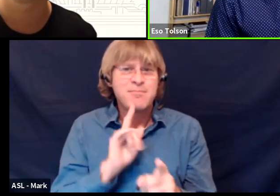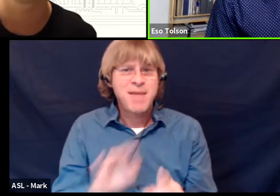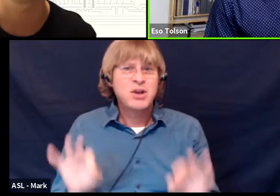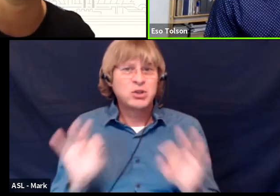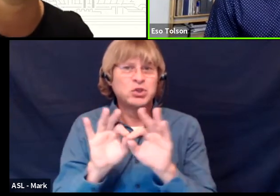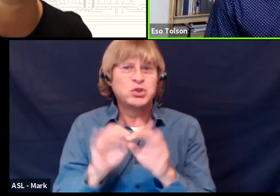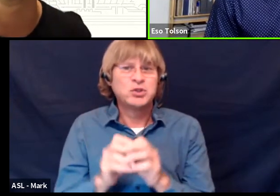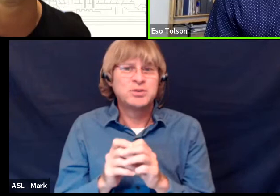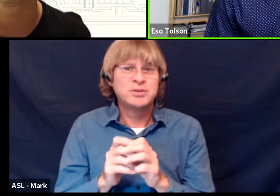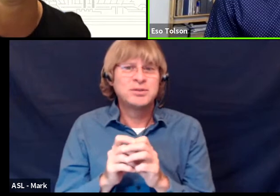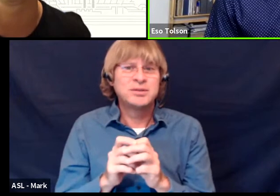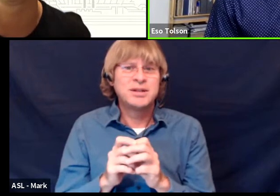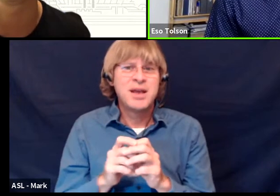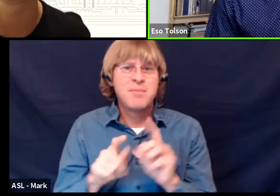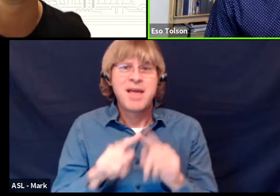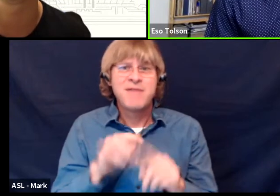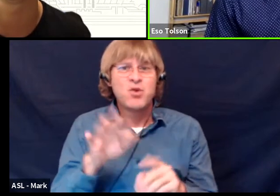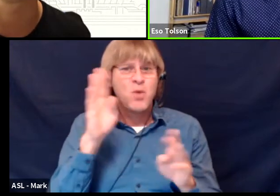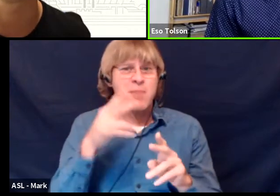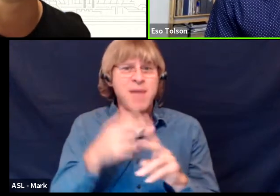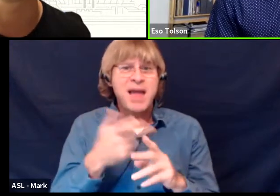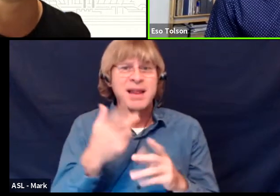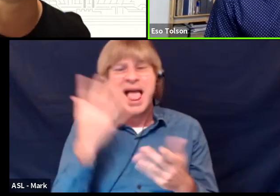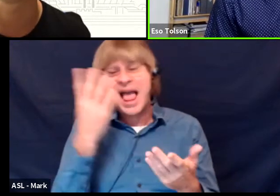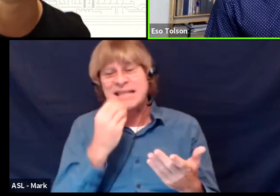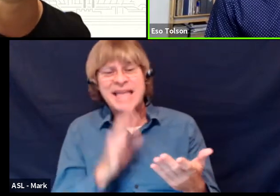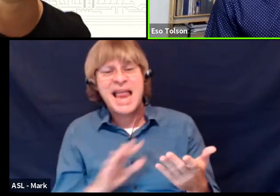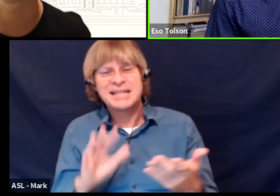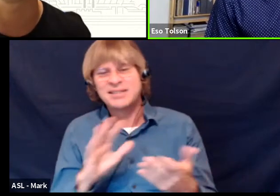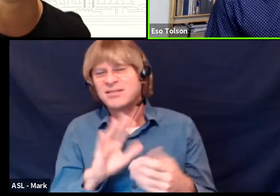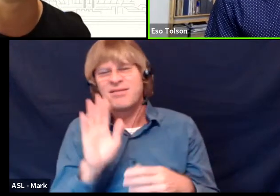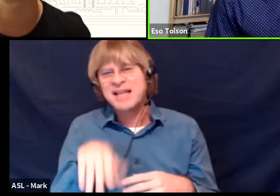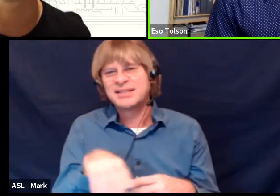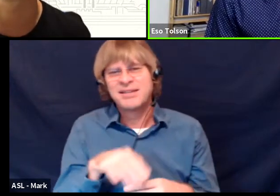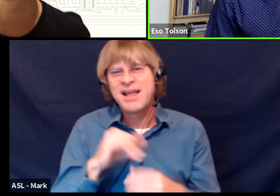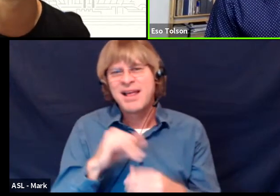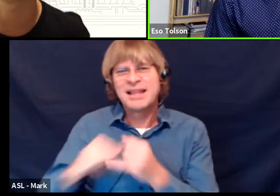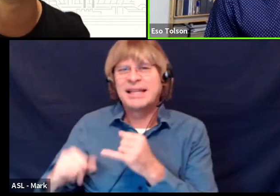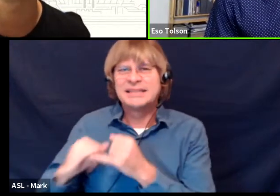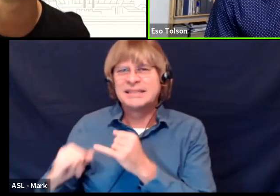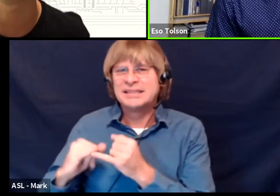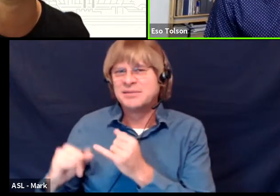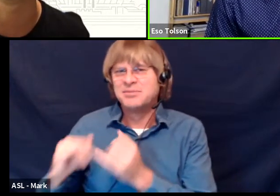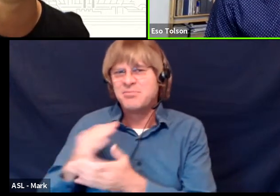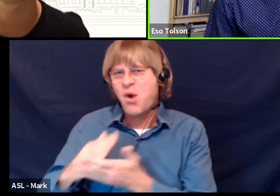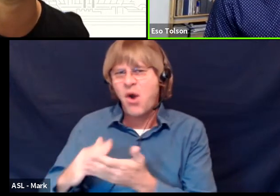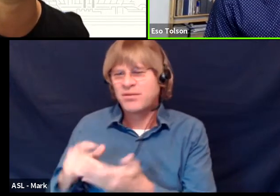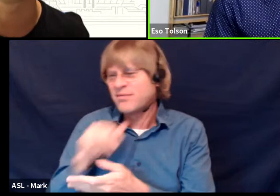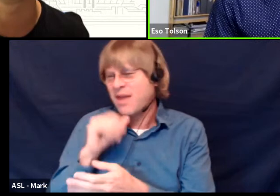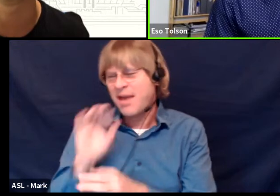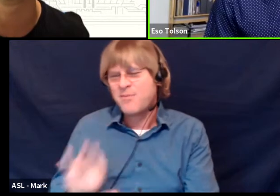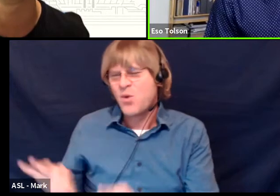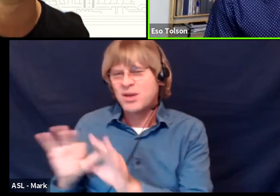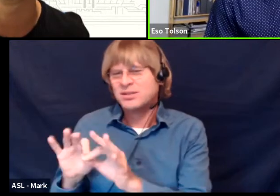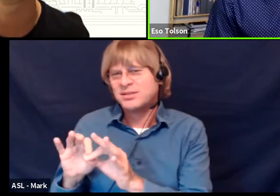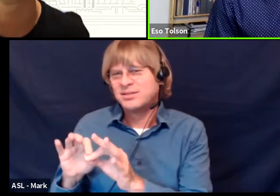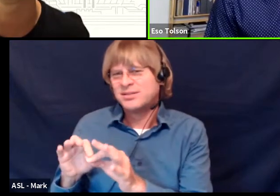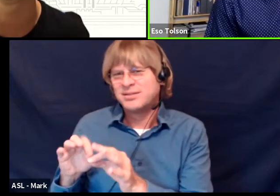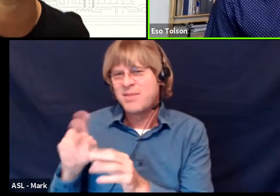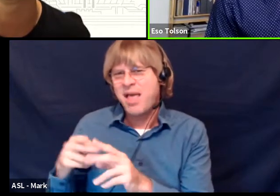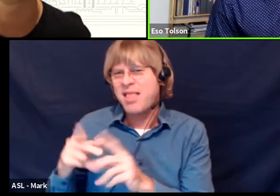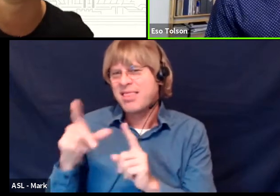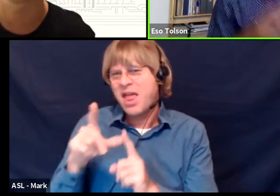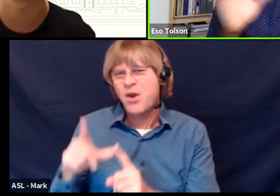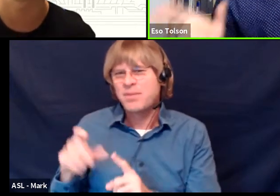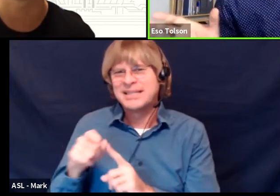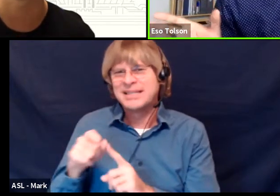But if you're worried about aesthetic, that is actually the least important thing about lettering,